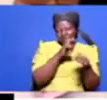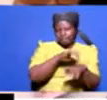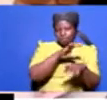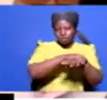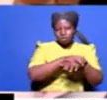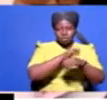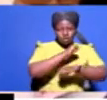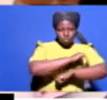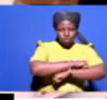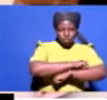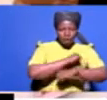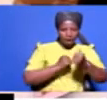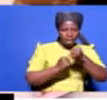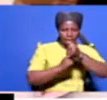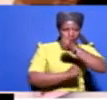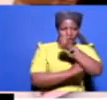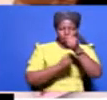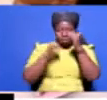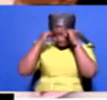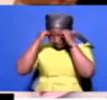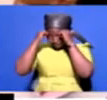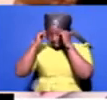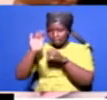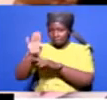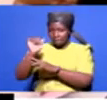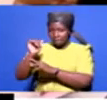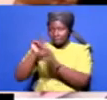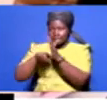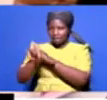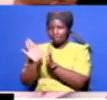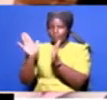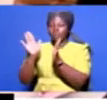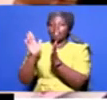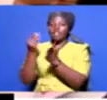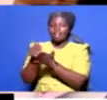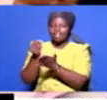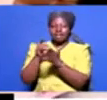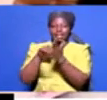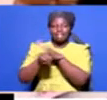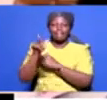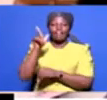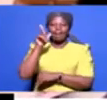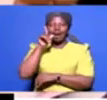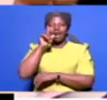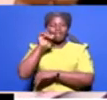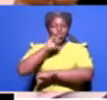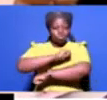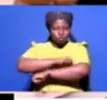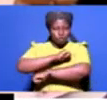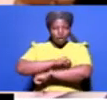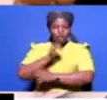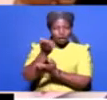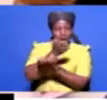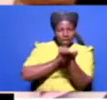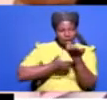a Bachelor of Science in Public Finance at the prestigious London School of Economics and Political